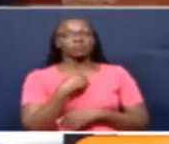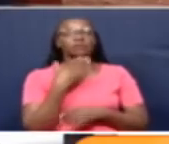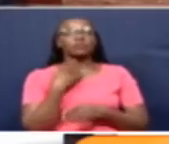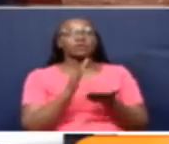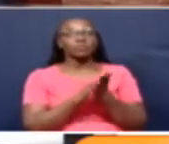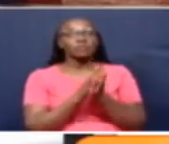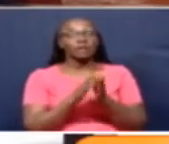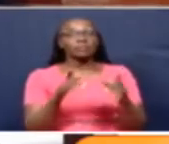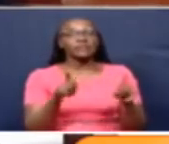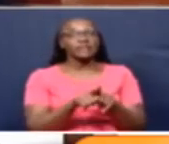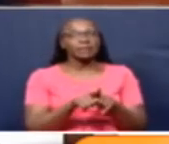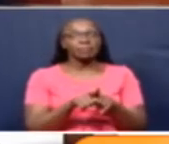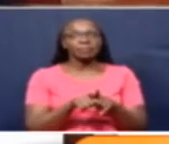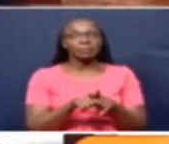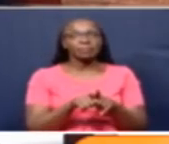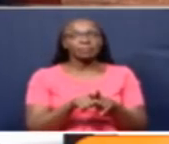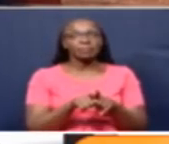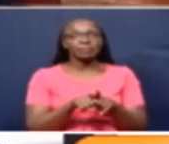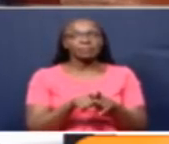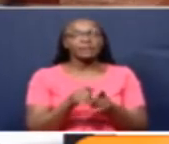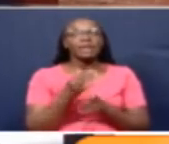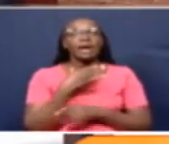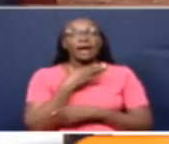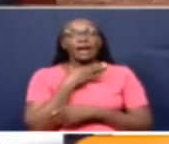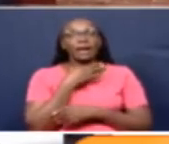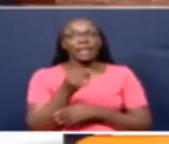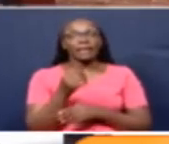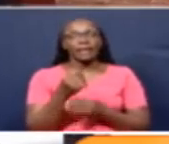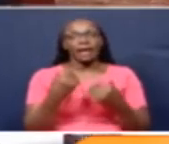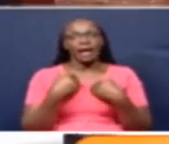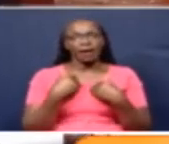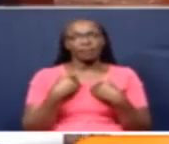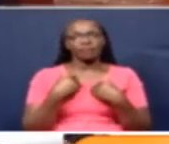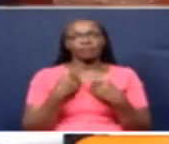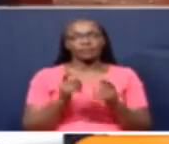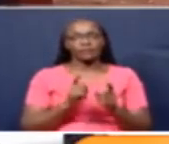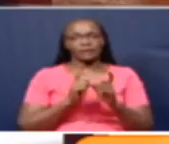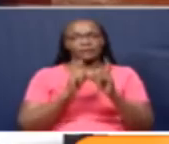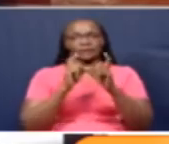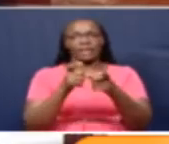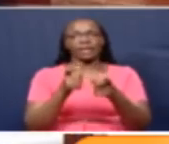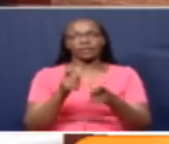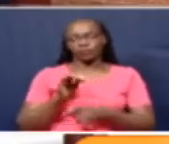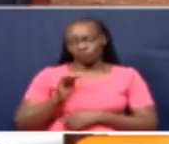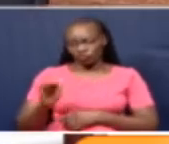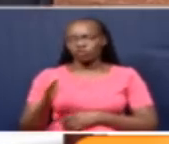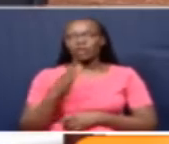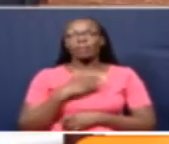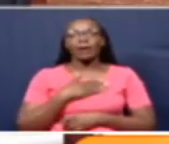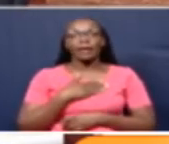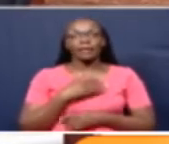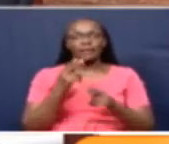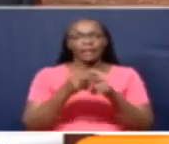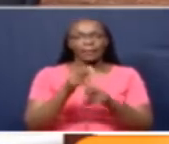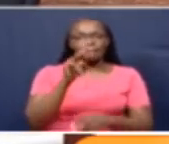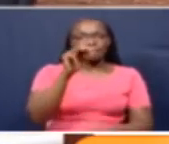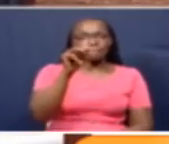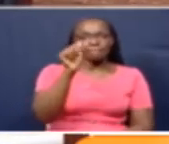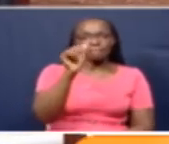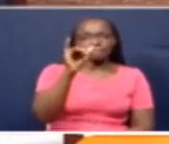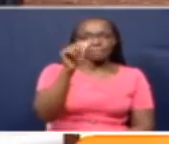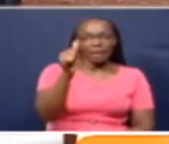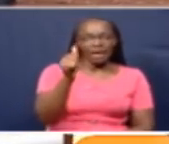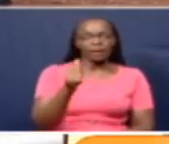well, not like want to be like, but I like to have a talent of my daughter, Maya. Maya von Lecco. She sings, she